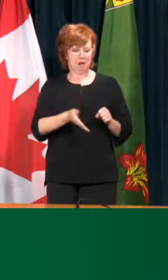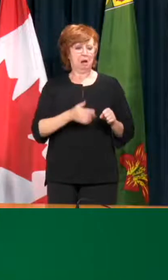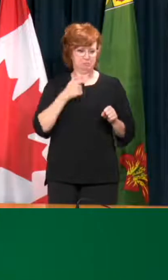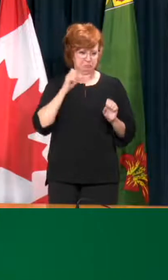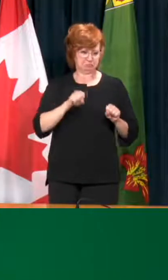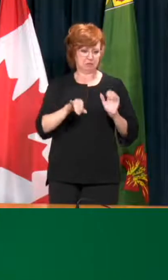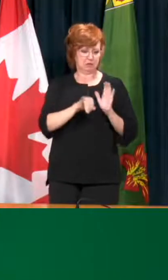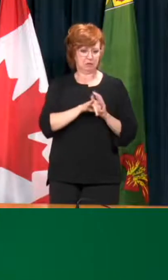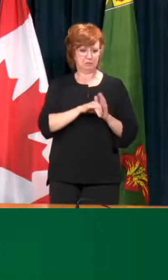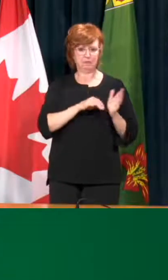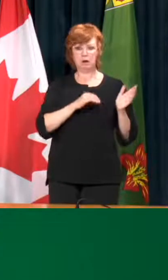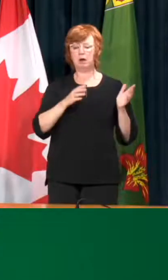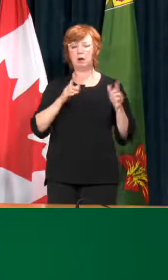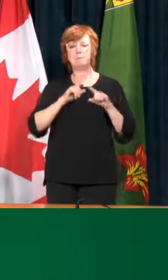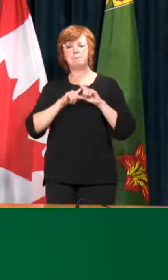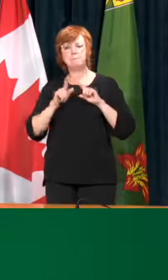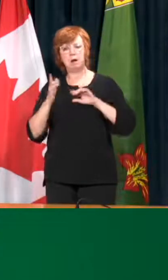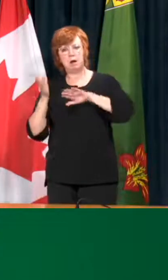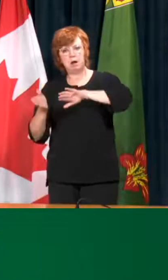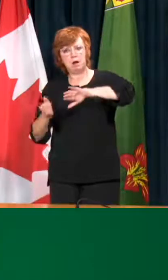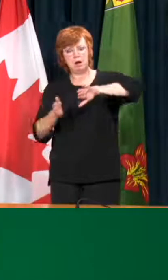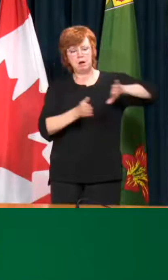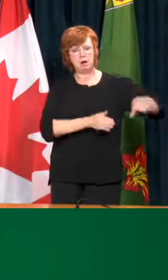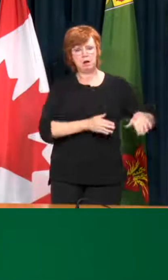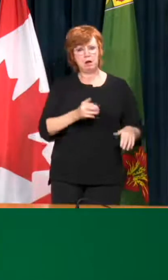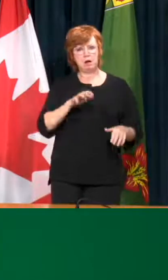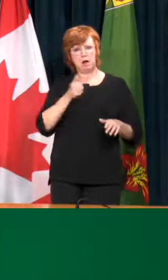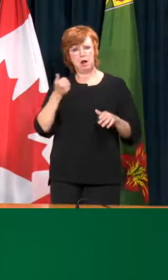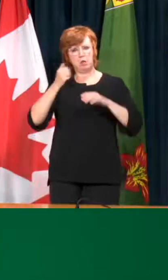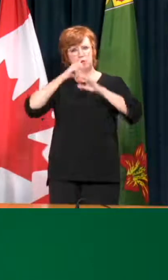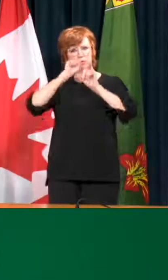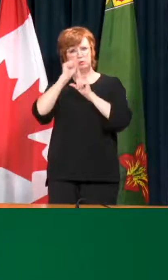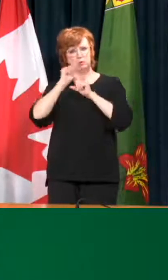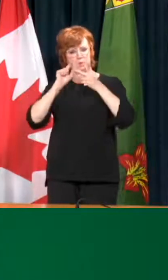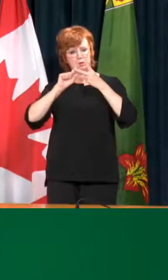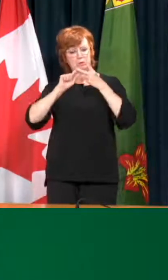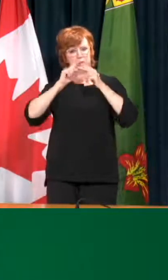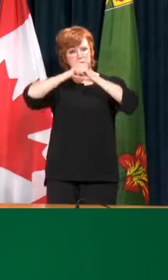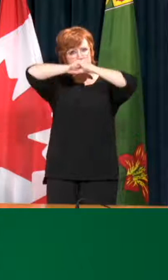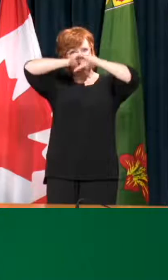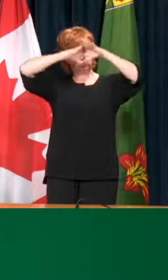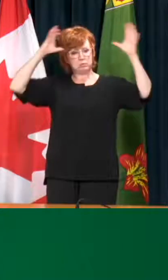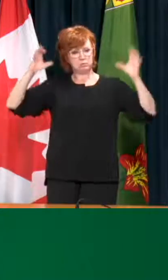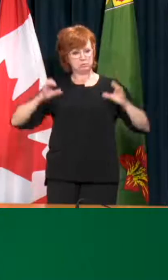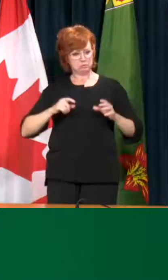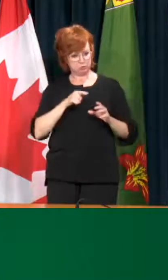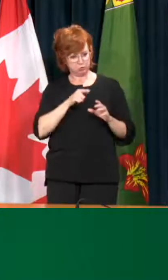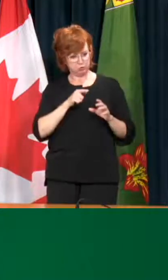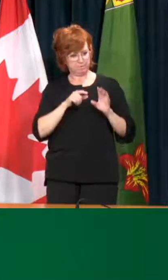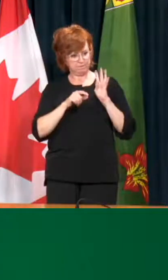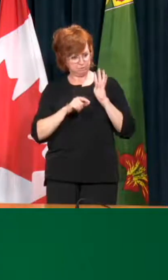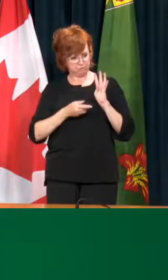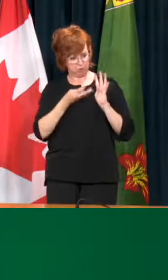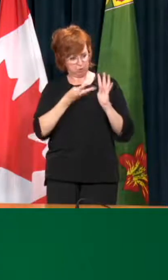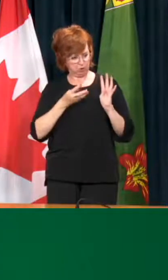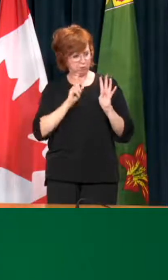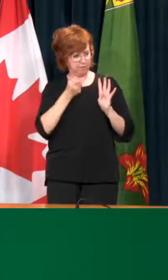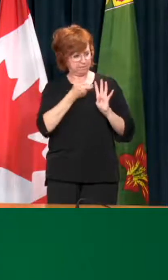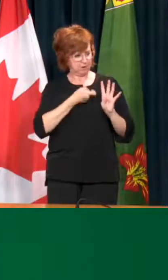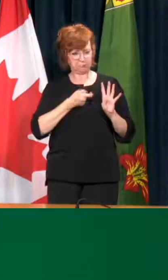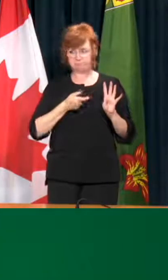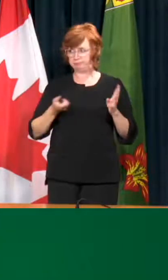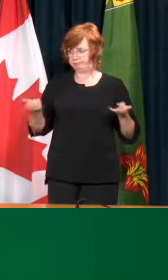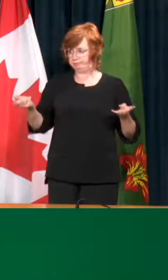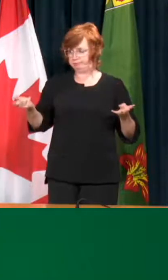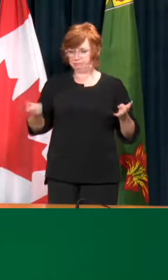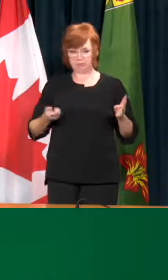and about in the community, no one is linked to one another, that's a bit of a concern. And if you have 4 or 6 cases from a geographical area like Prince Albert